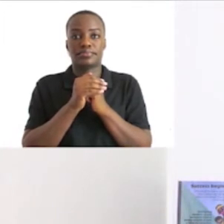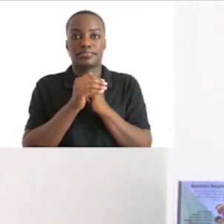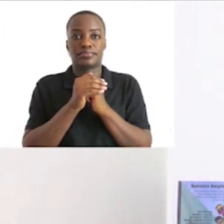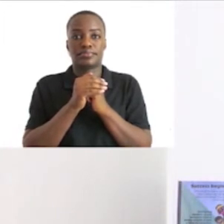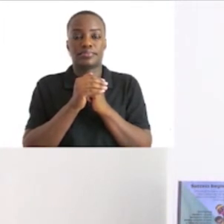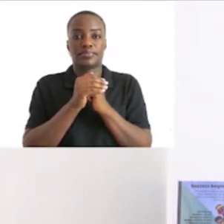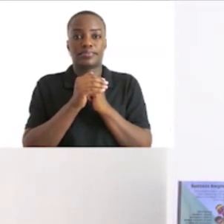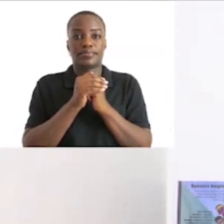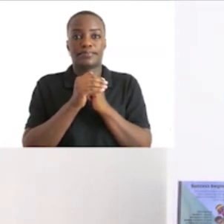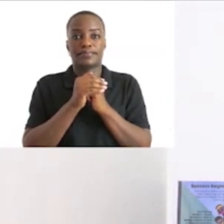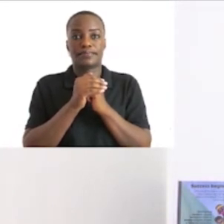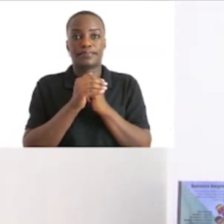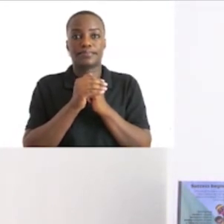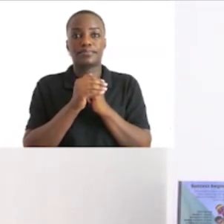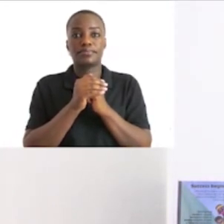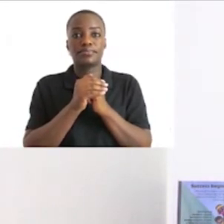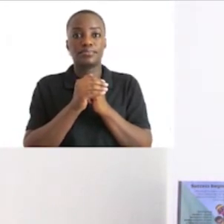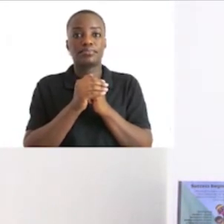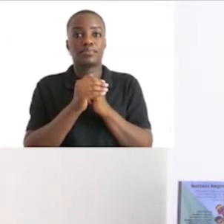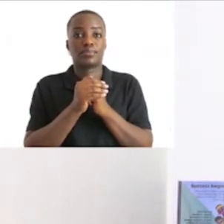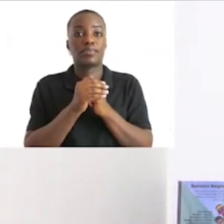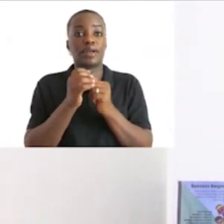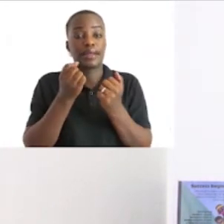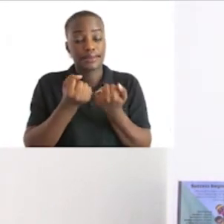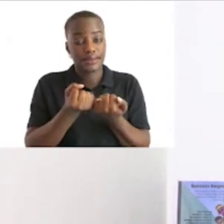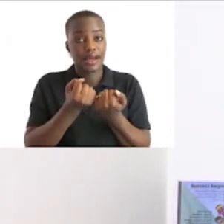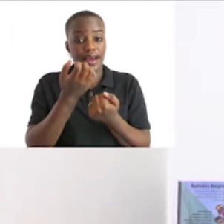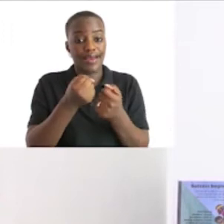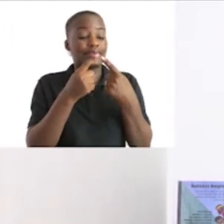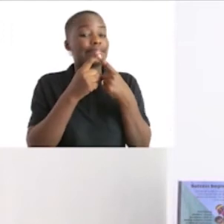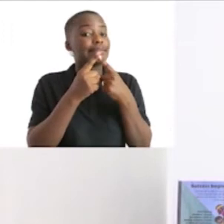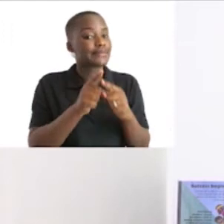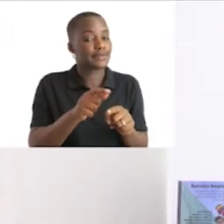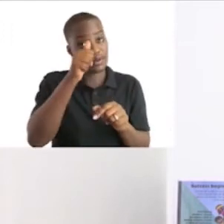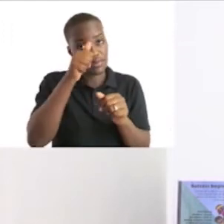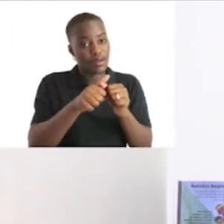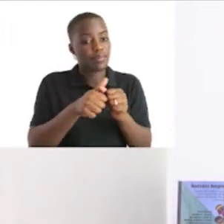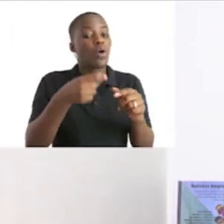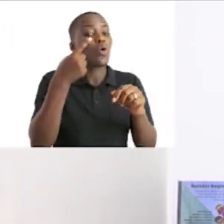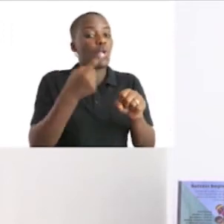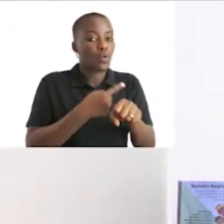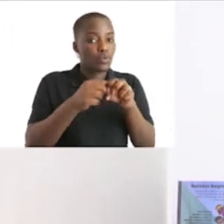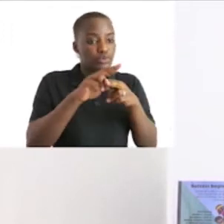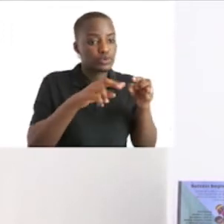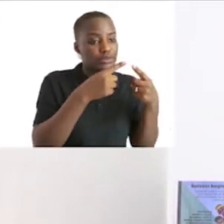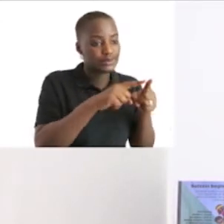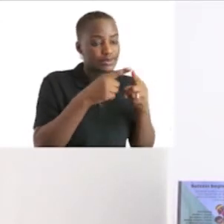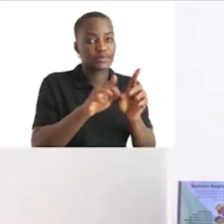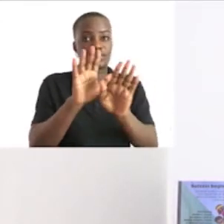Like so. Then you're going to take your different color from maths and reading